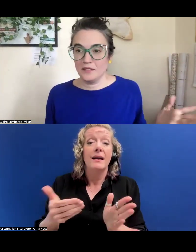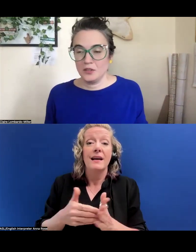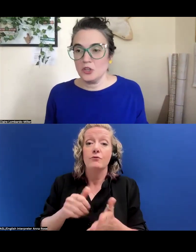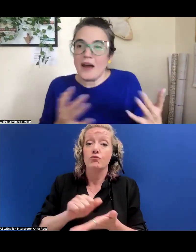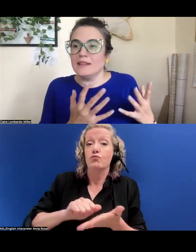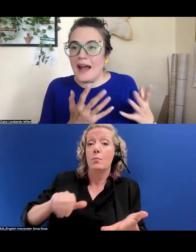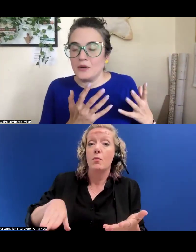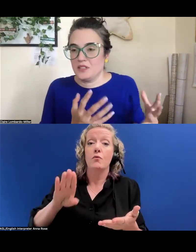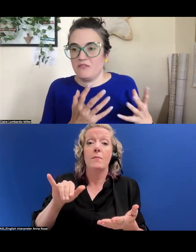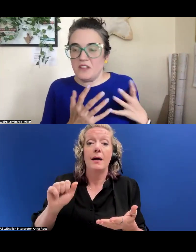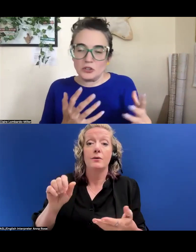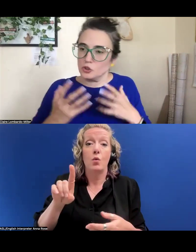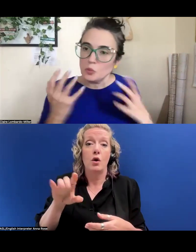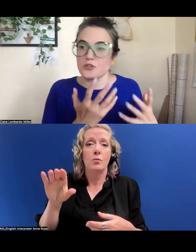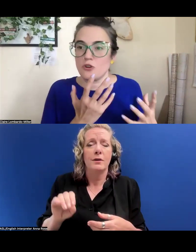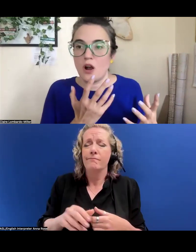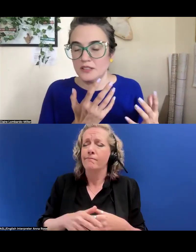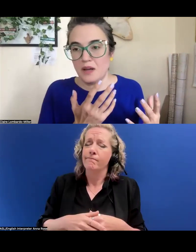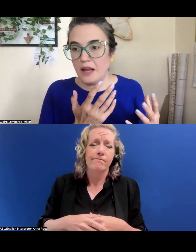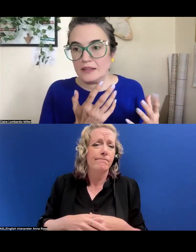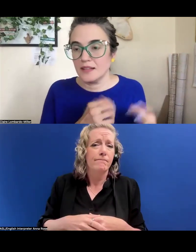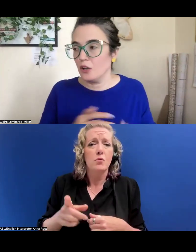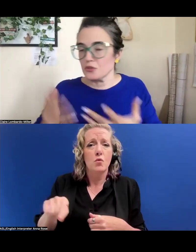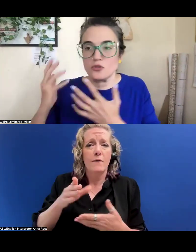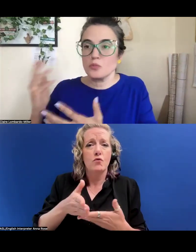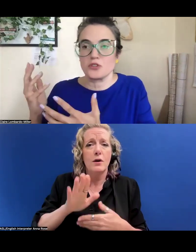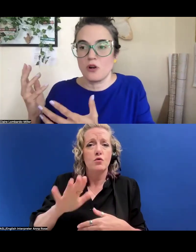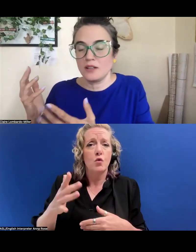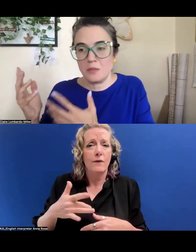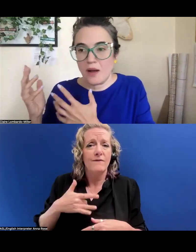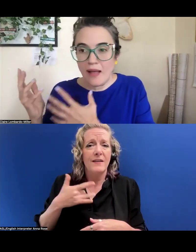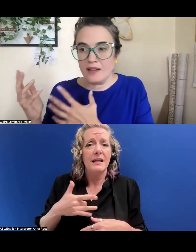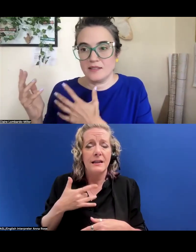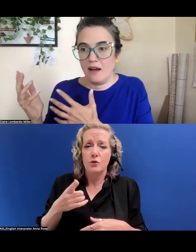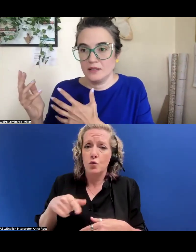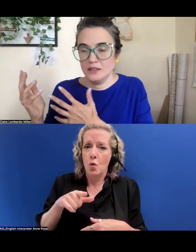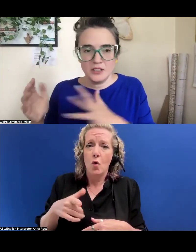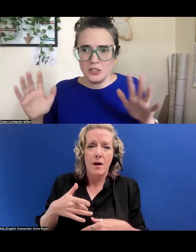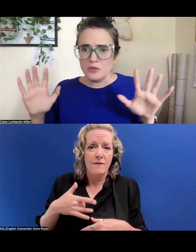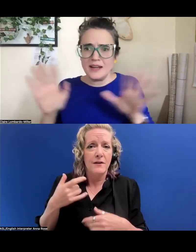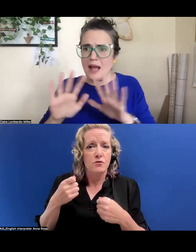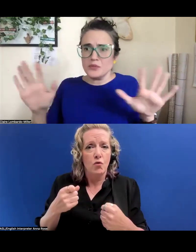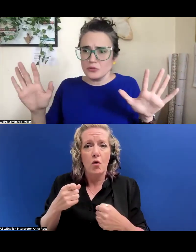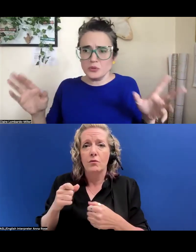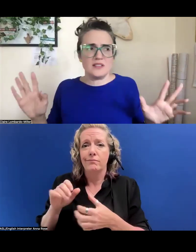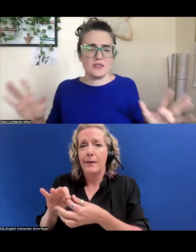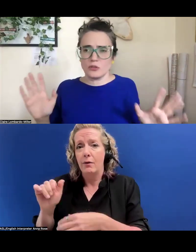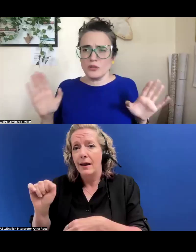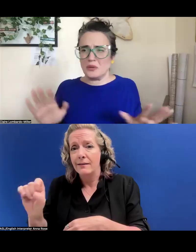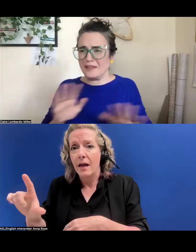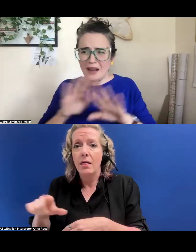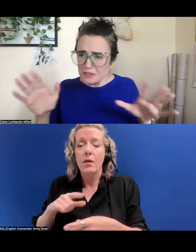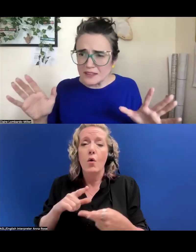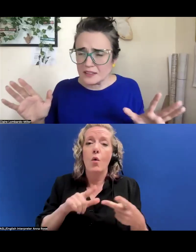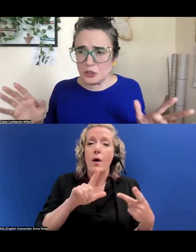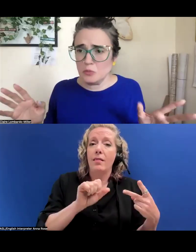that you're not allowed to feel super strongly about ASL or super strongly about LSL. You can absolutely disagree